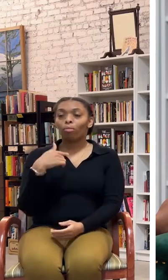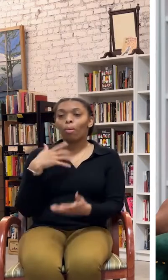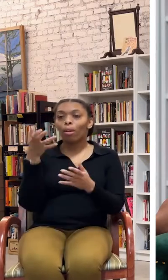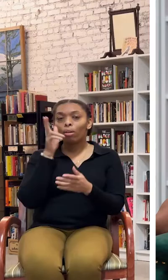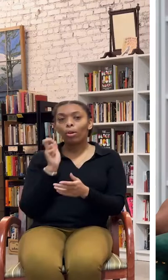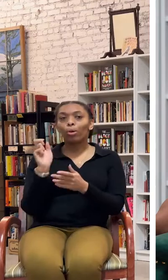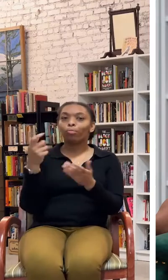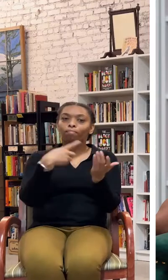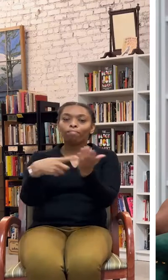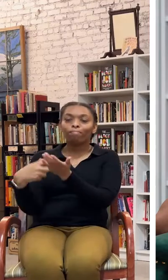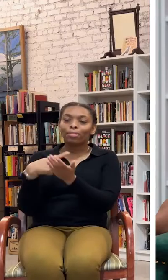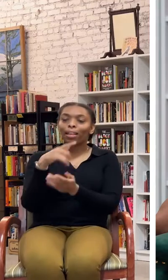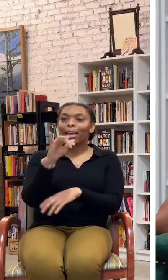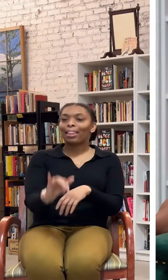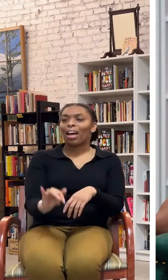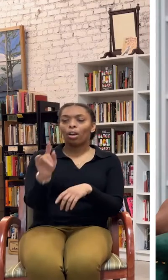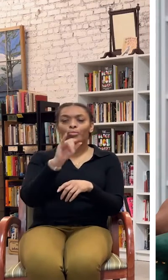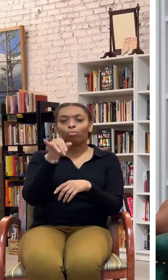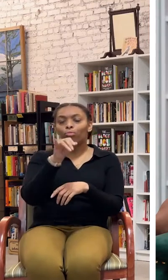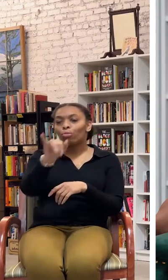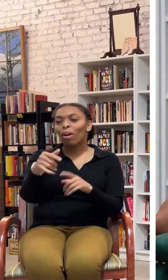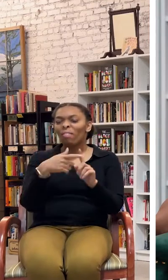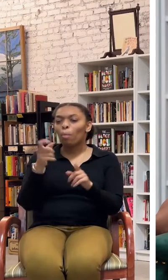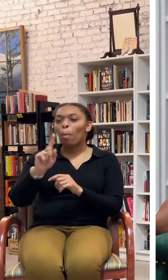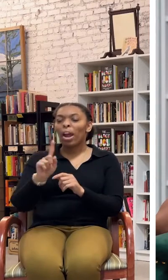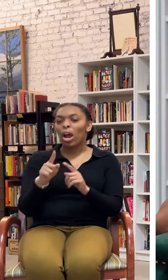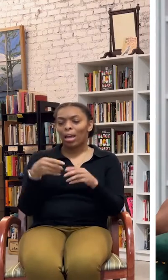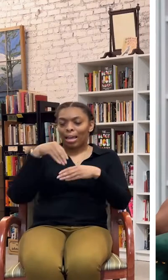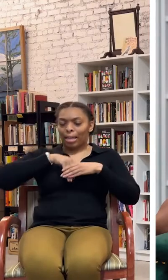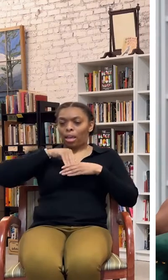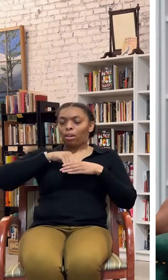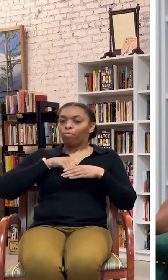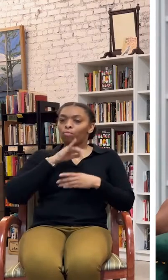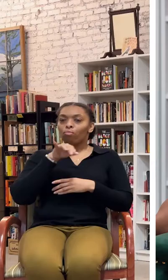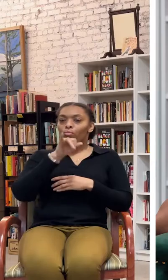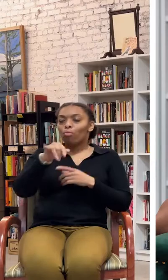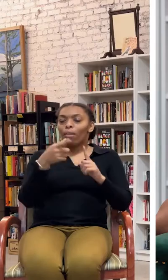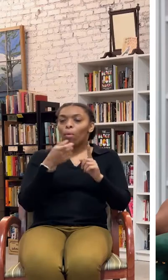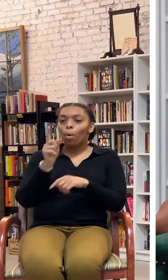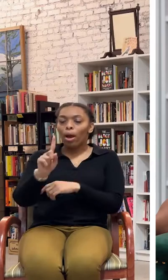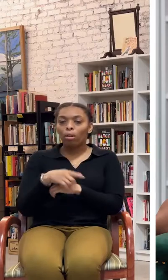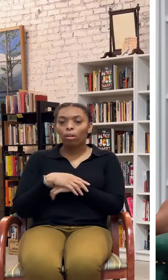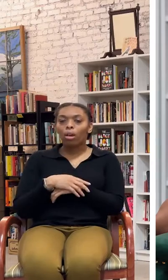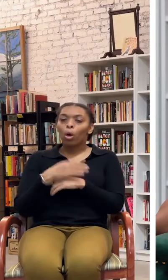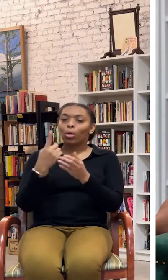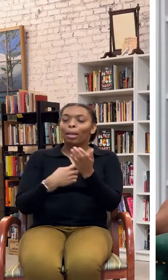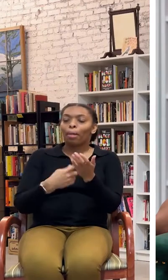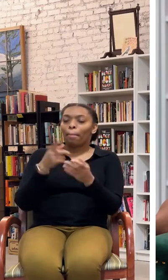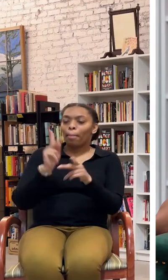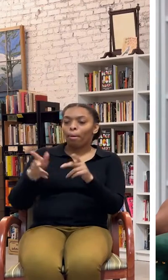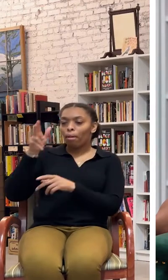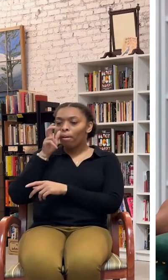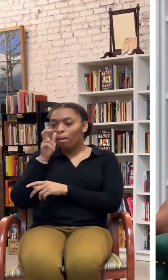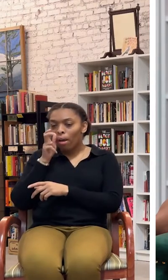about where joy comes from inside of you, because sometimes when people hear it and you're describing